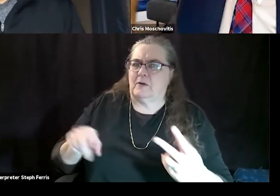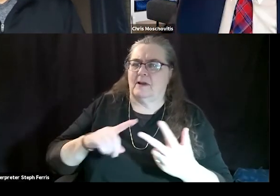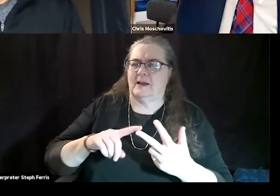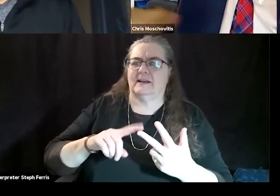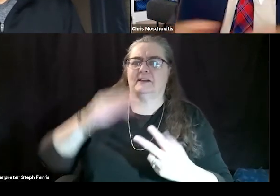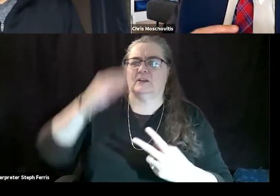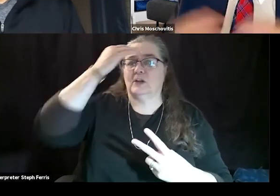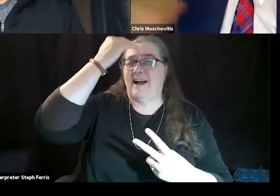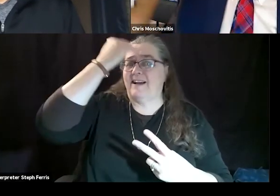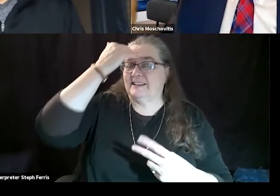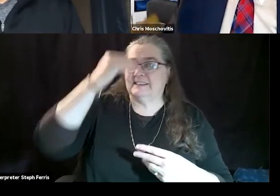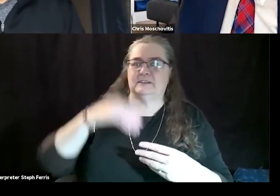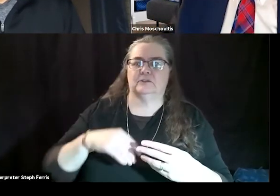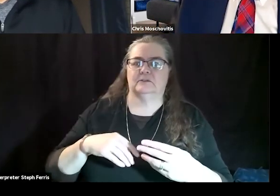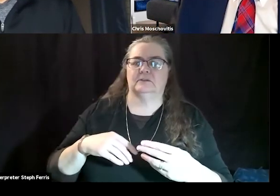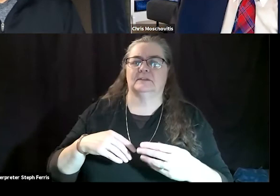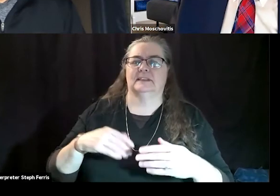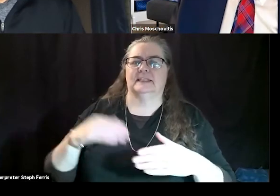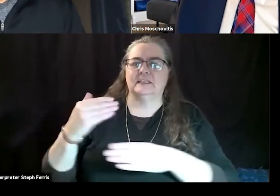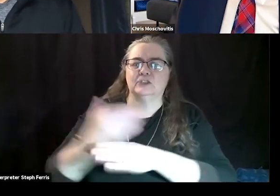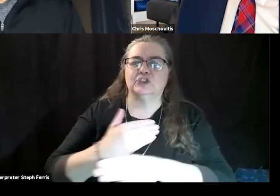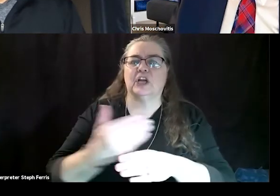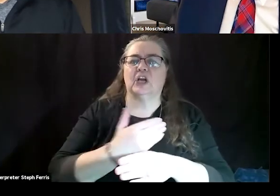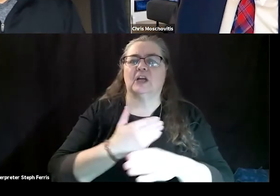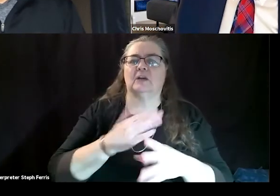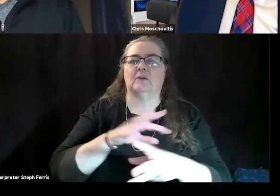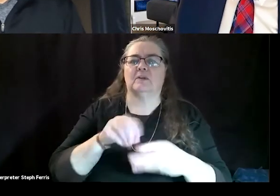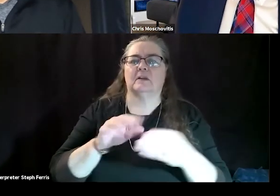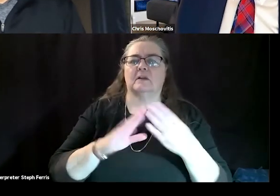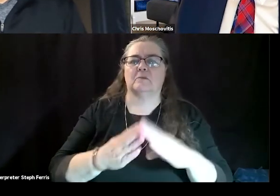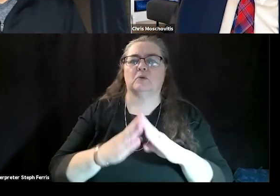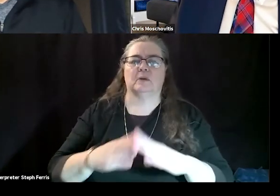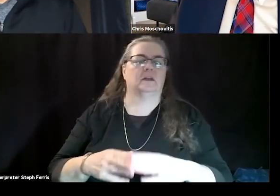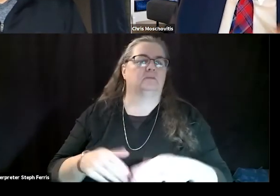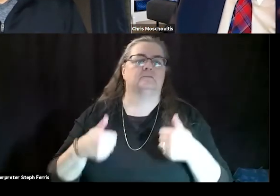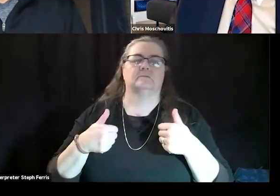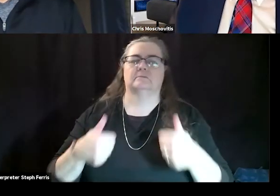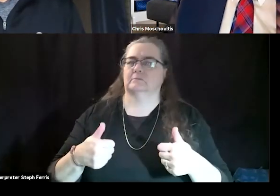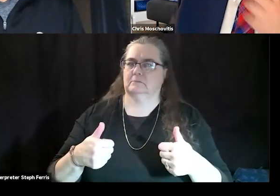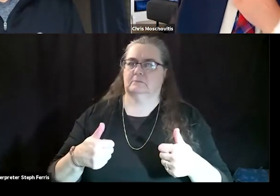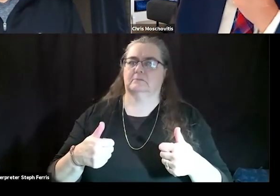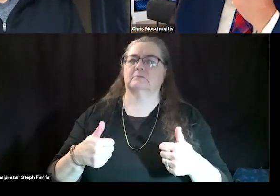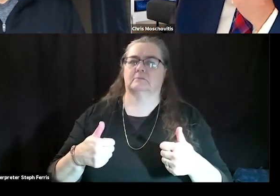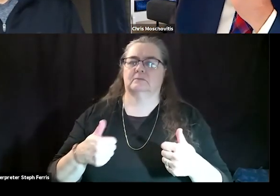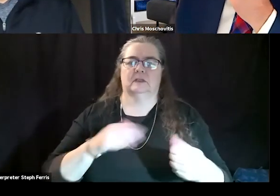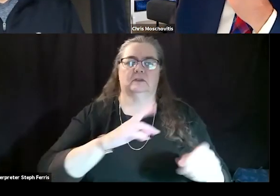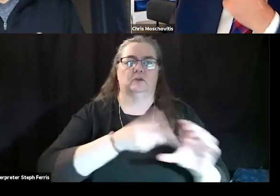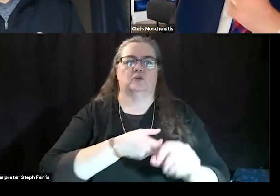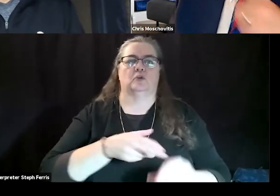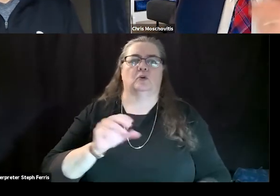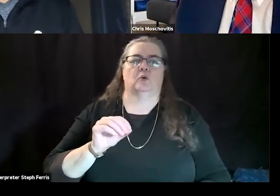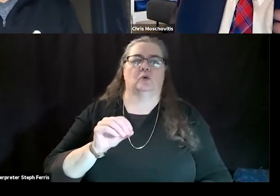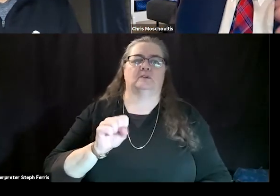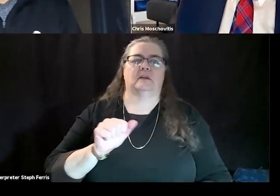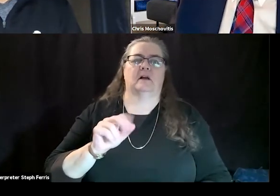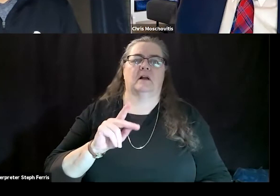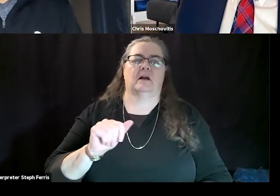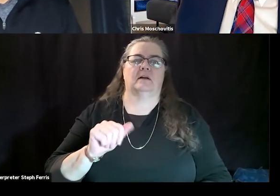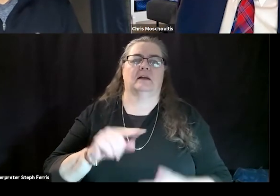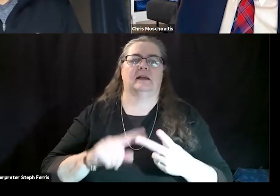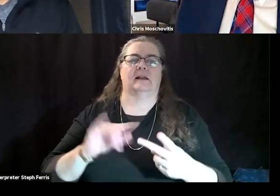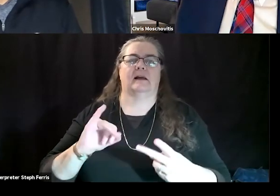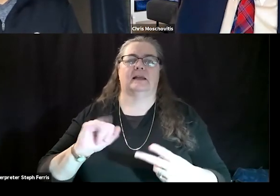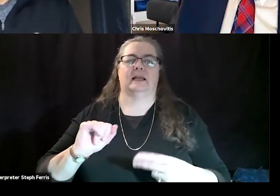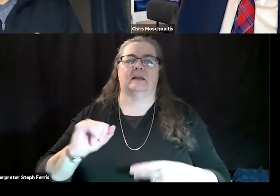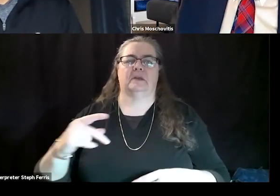just, beyond equal. So I would strongly urge people to join ISACA and IAPP